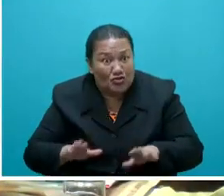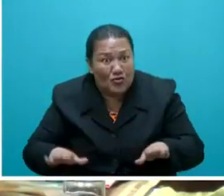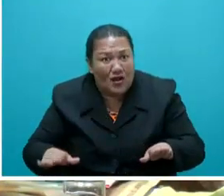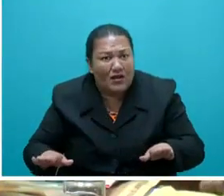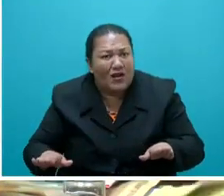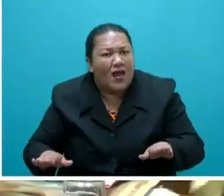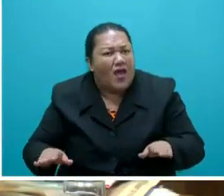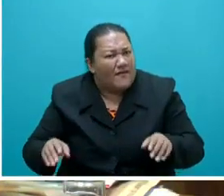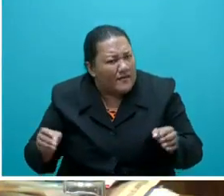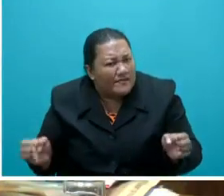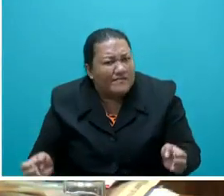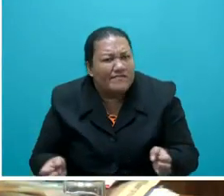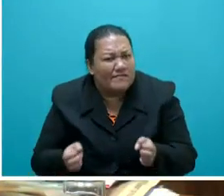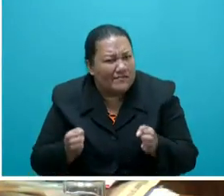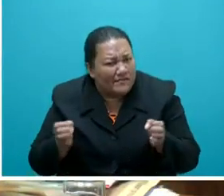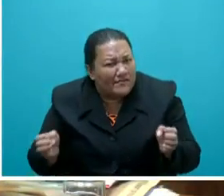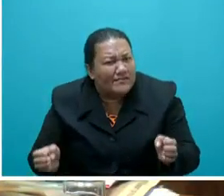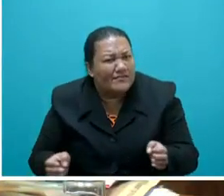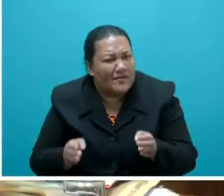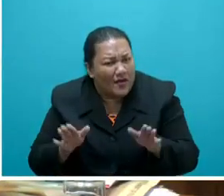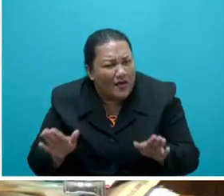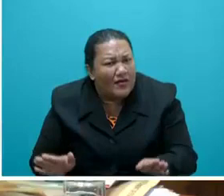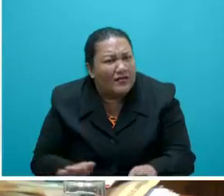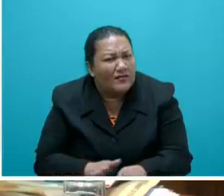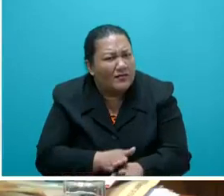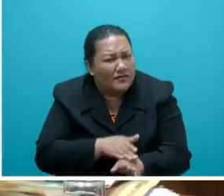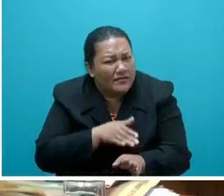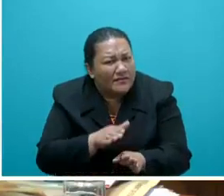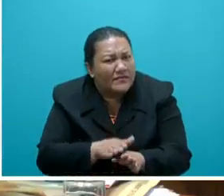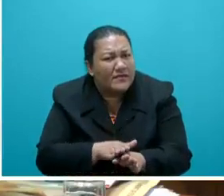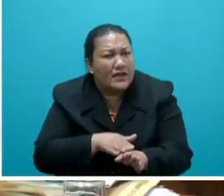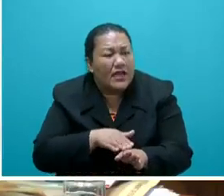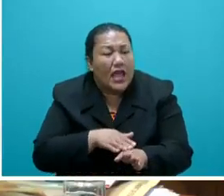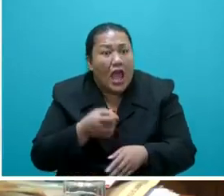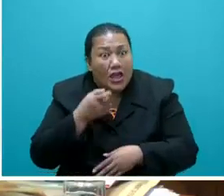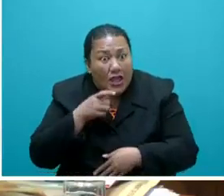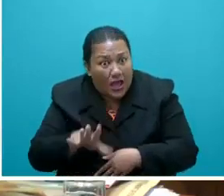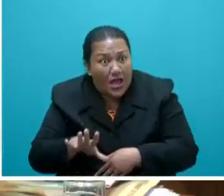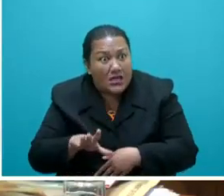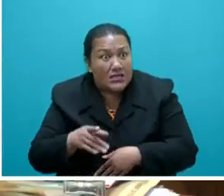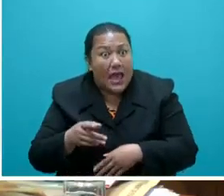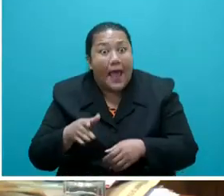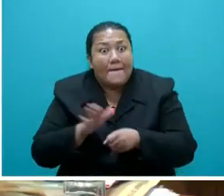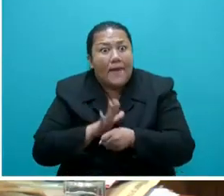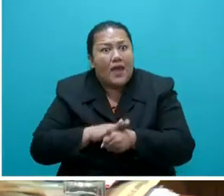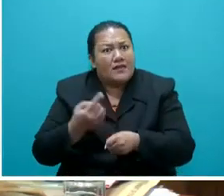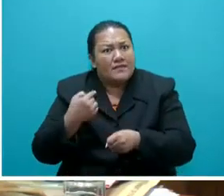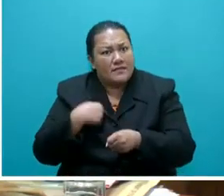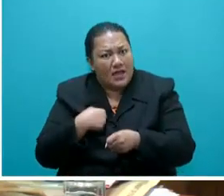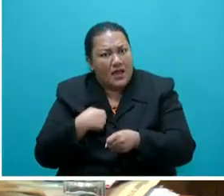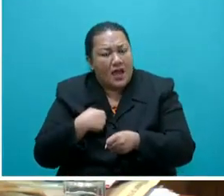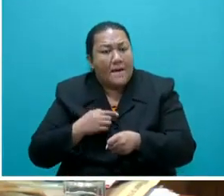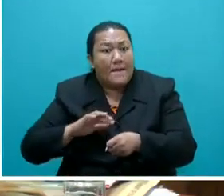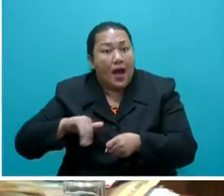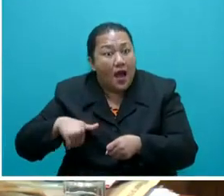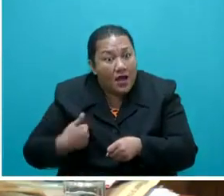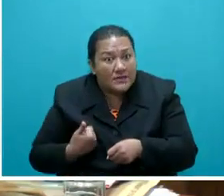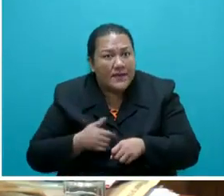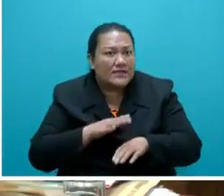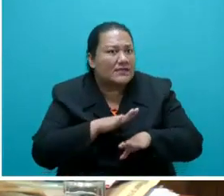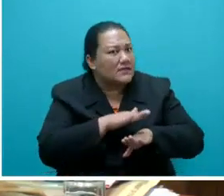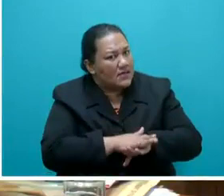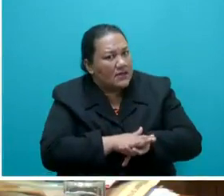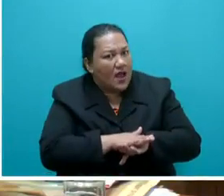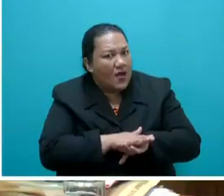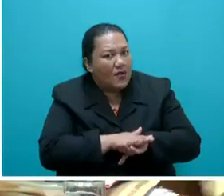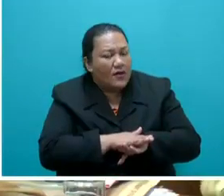their children. The curse made my husband and I sit down with our 18 and 13-year-old, telling them